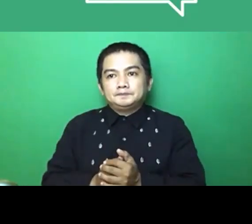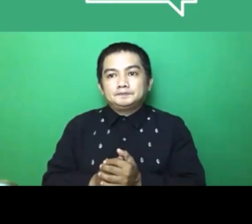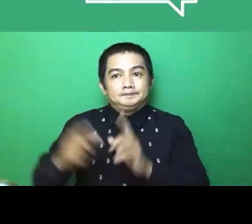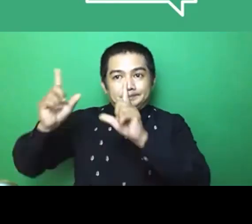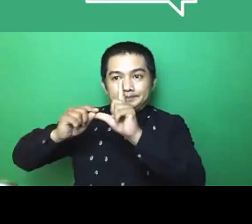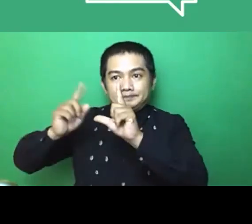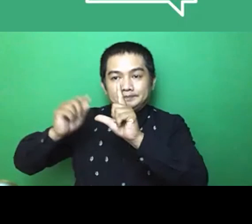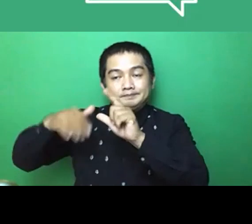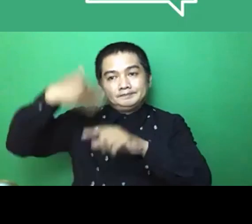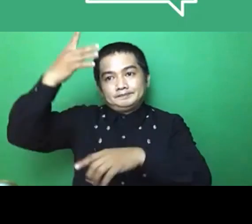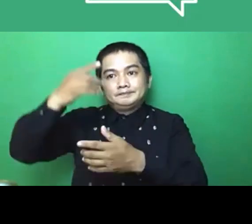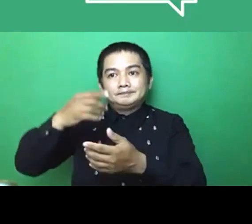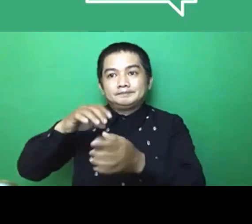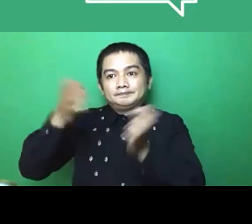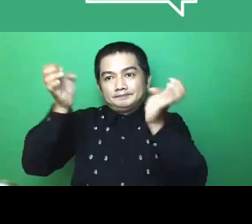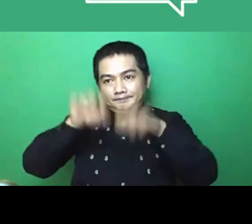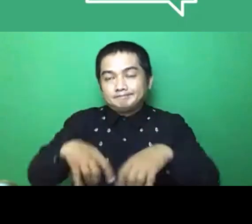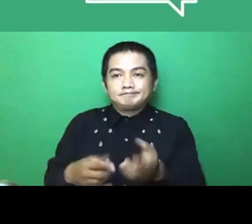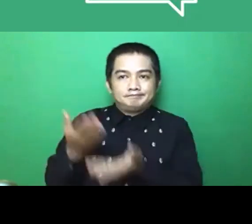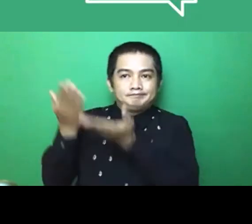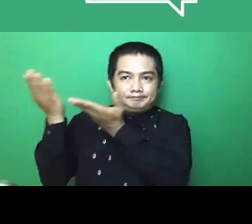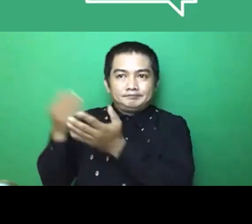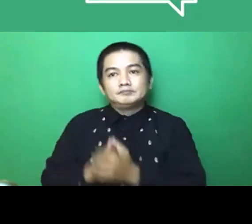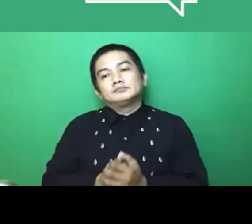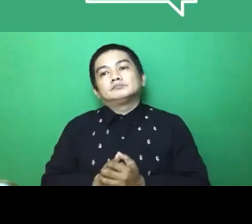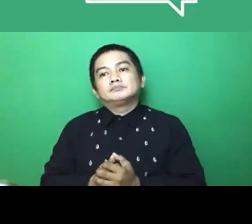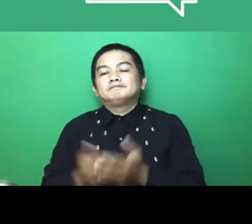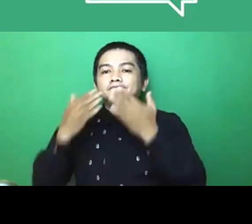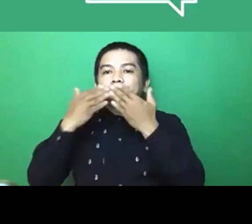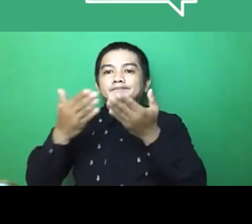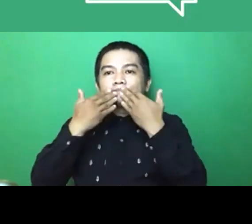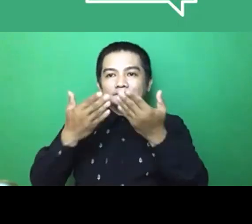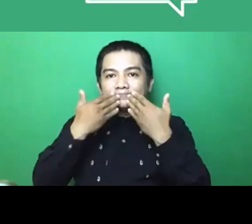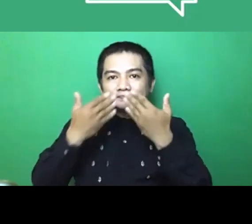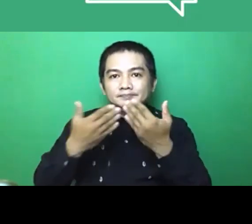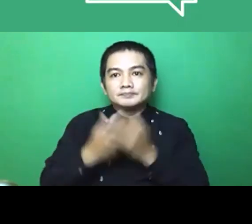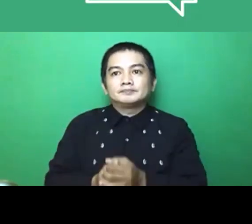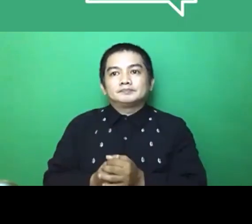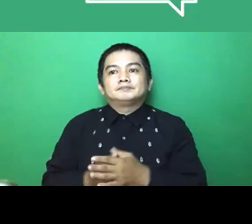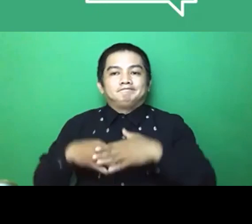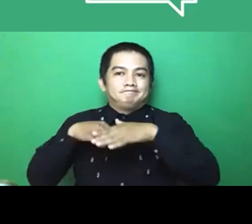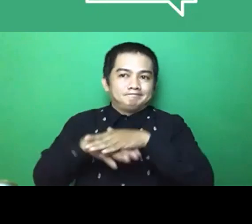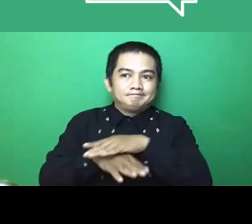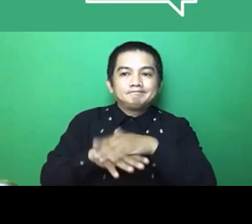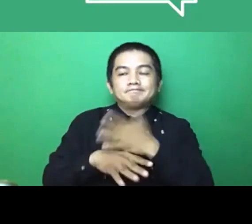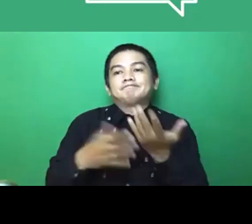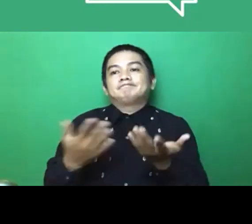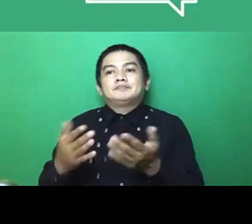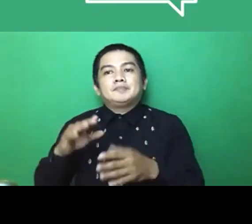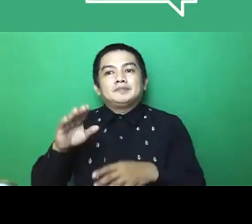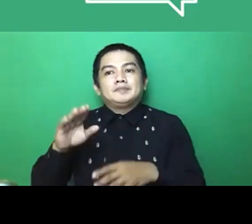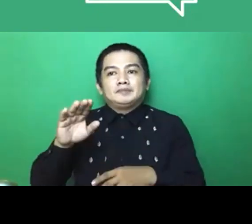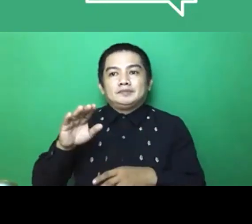next event will also be shown there. So thank you again, Sir Gideon, Accelerating Makers, and the HIFI team